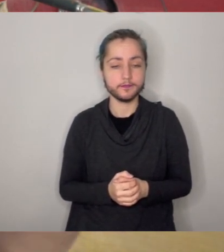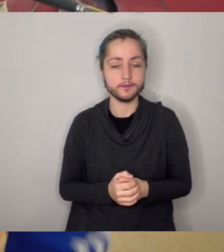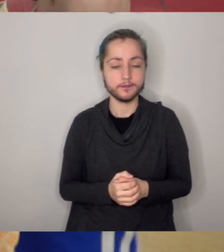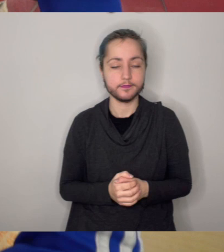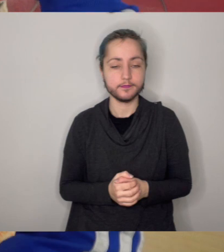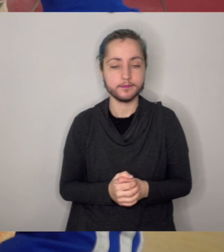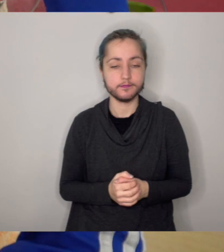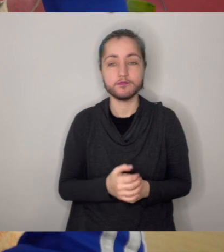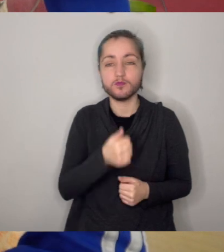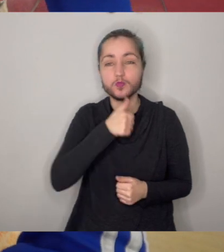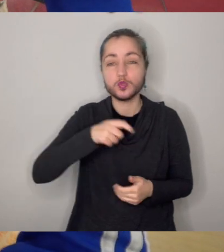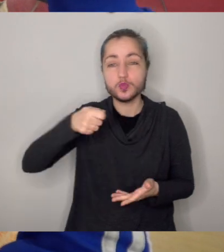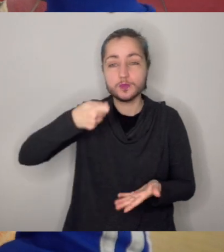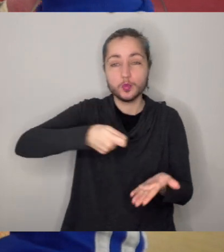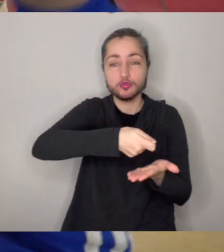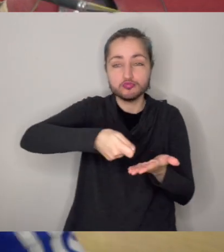face side down.